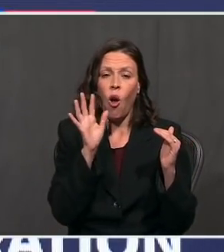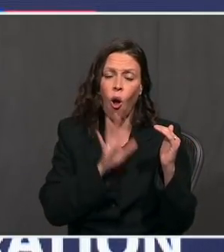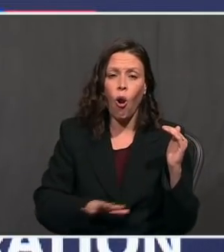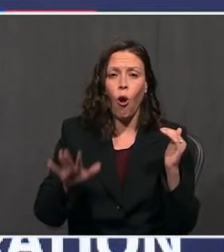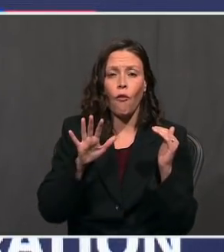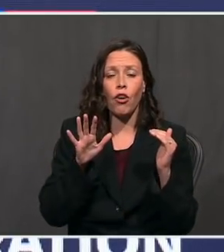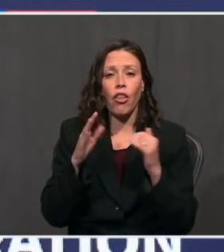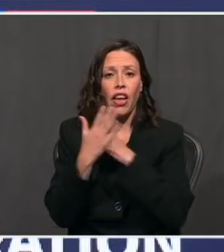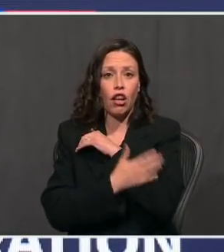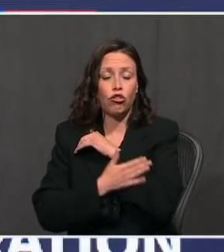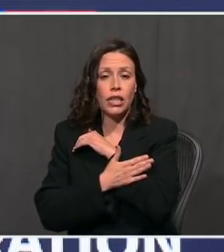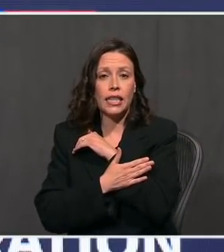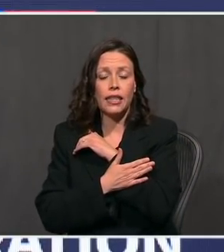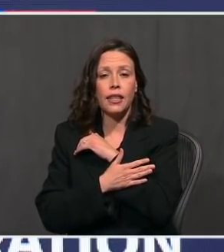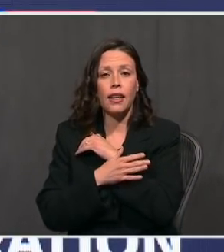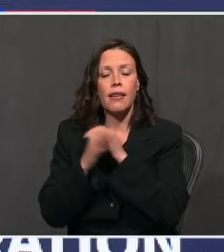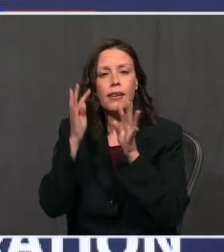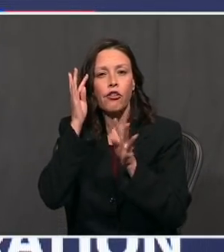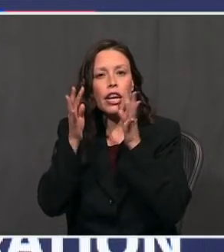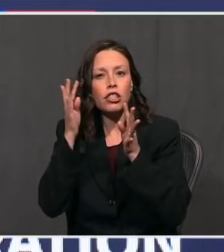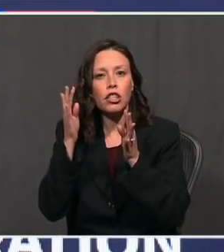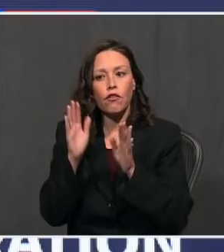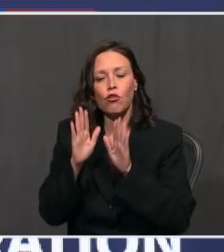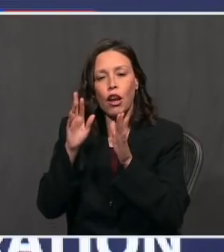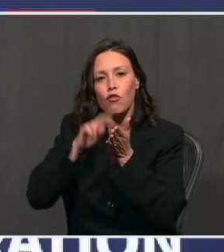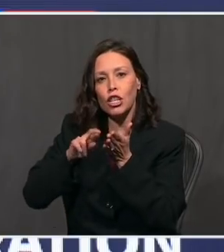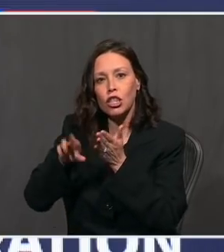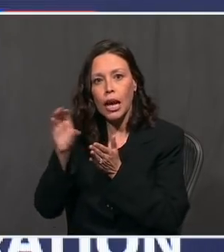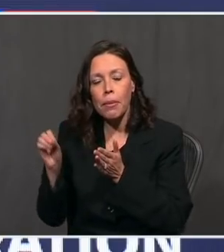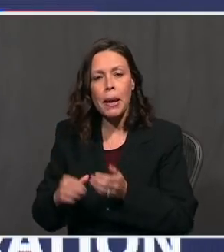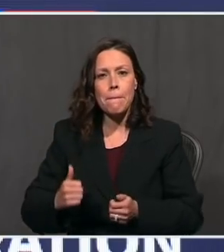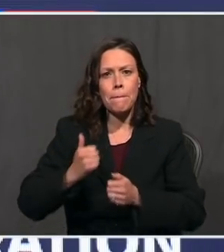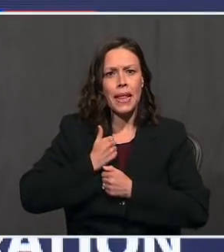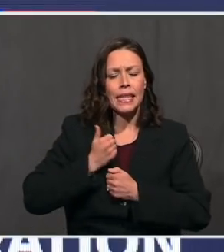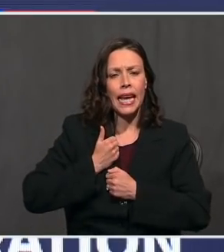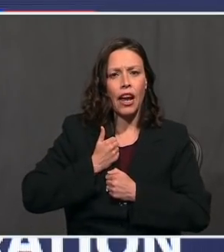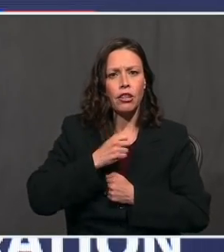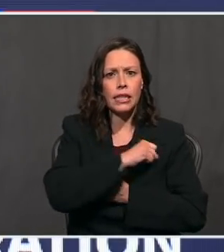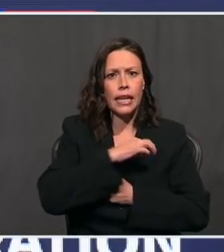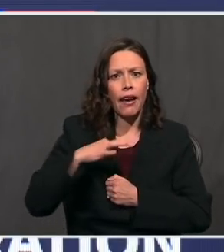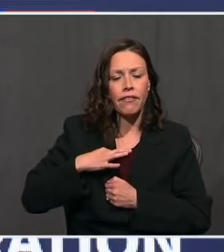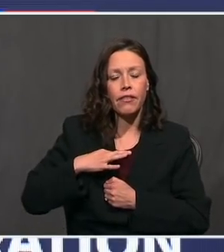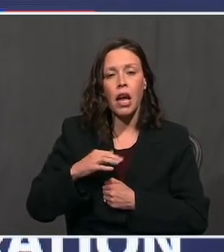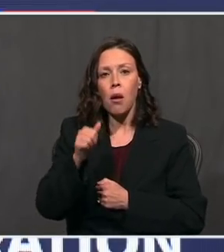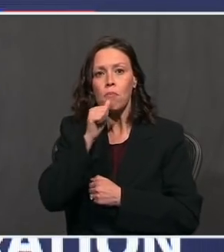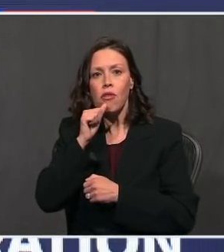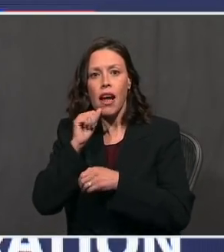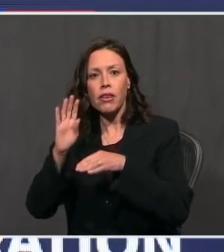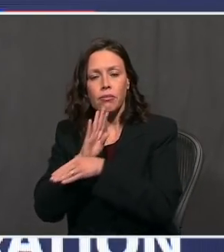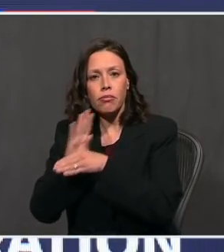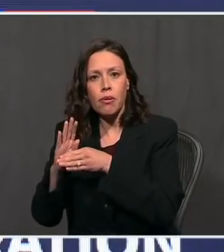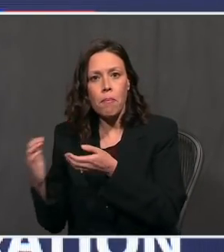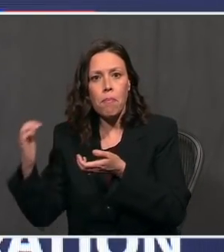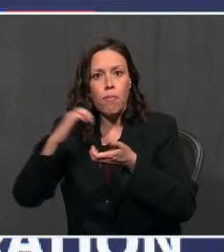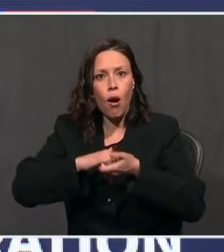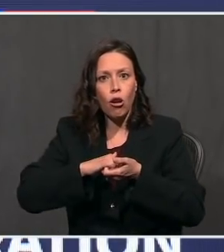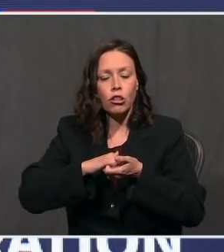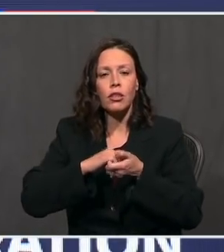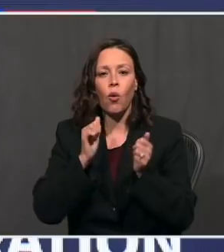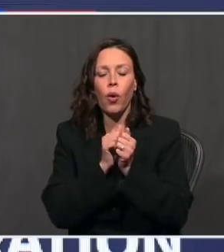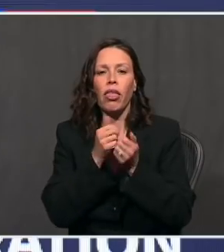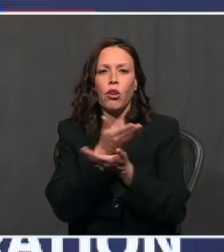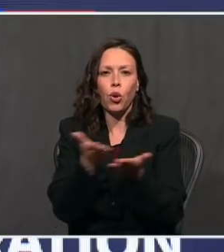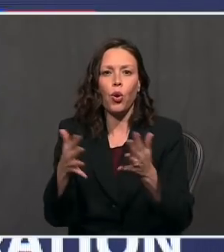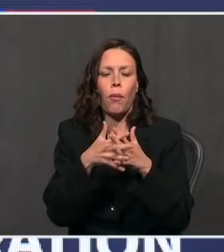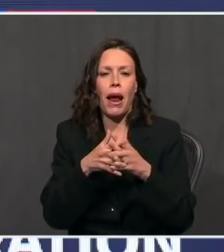country, the ingenuity of great research companies, military personnel, our private sector partners, and the cooperation of the American